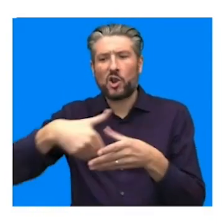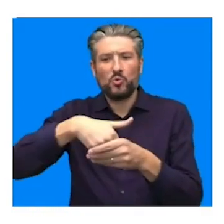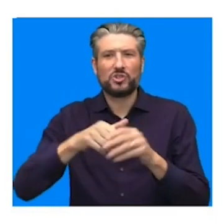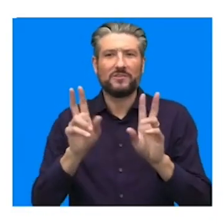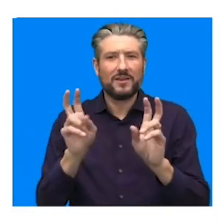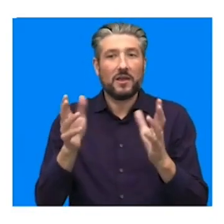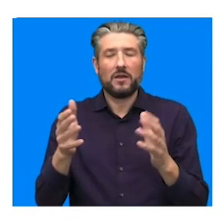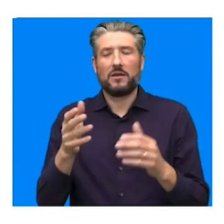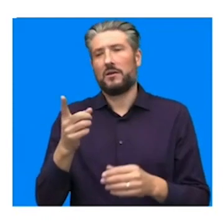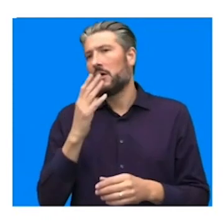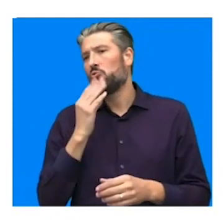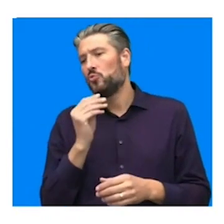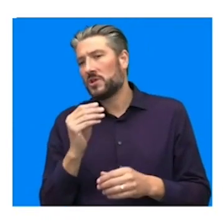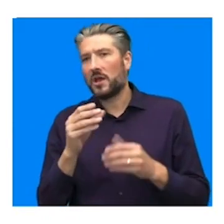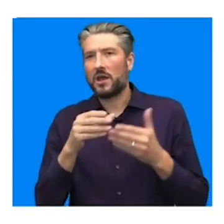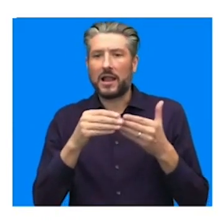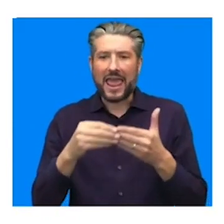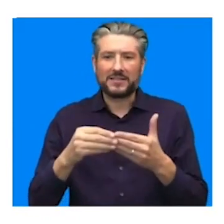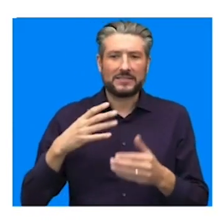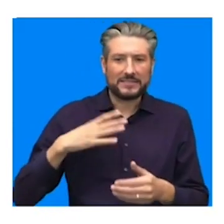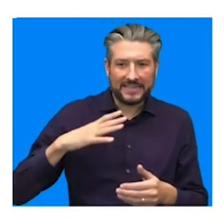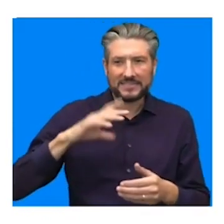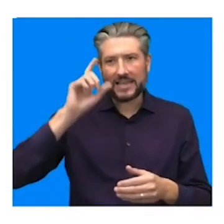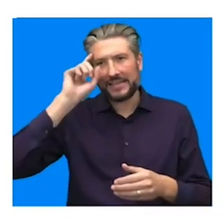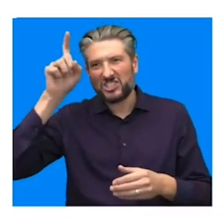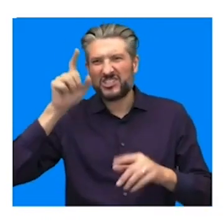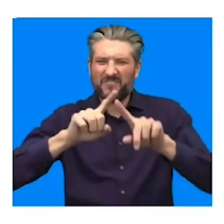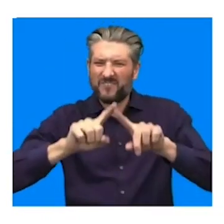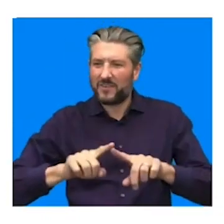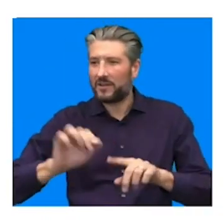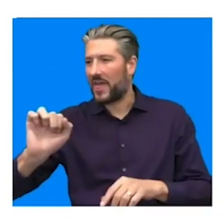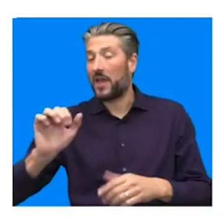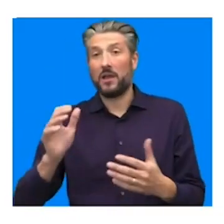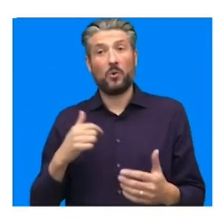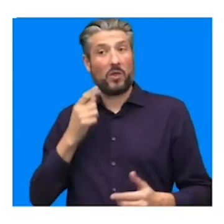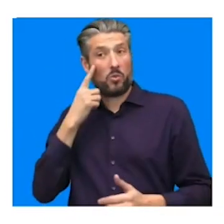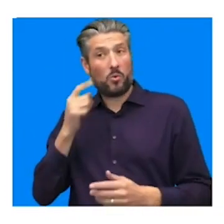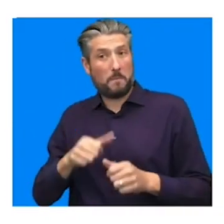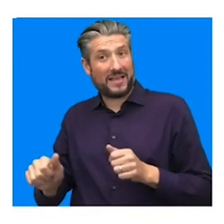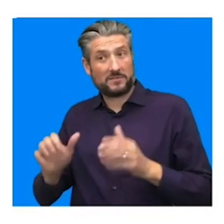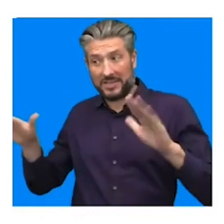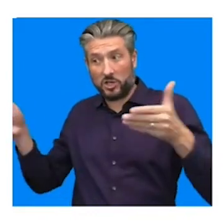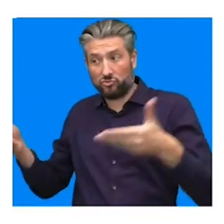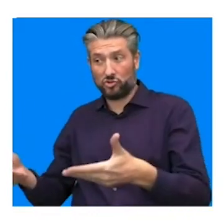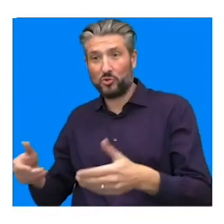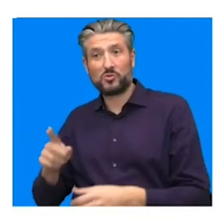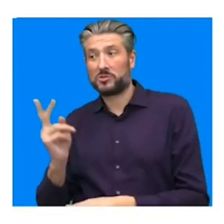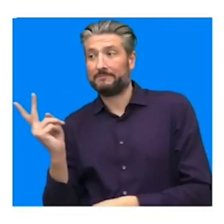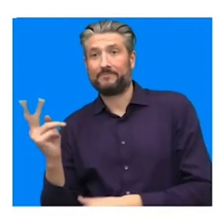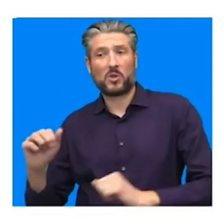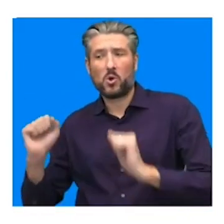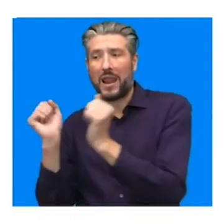problem-led initiatives was great. So that's how this collaboration occurred. Cool.